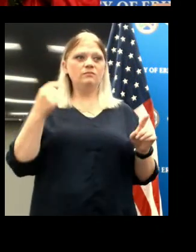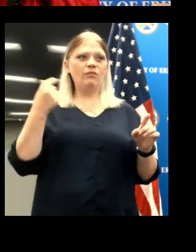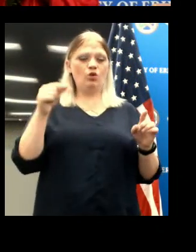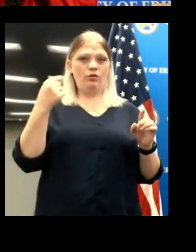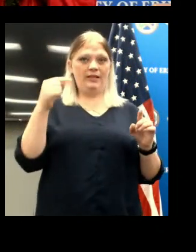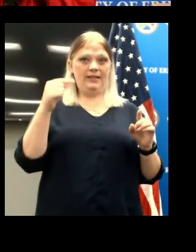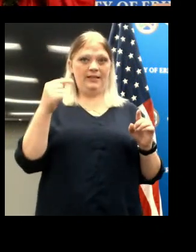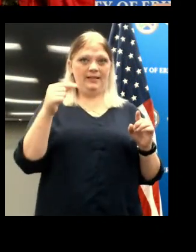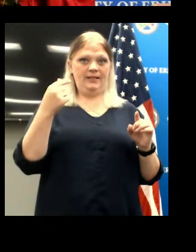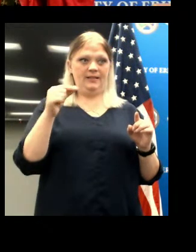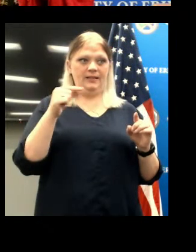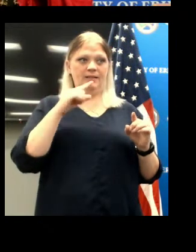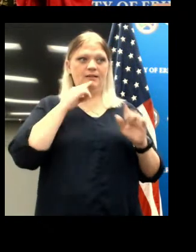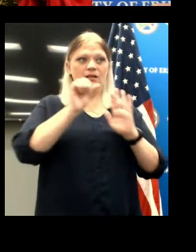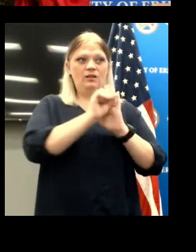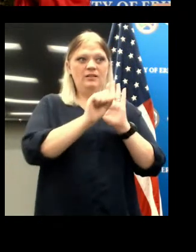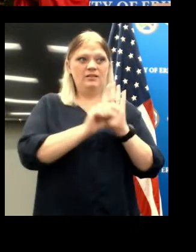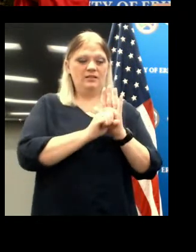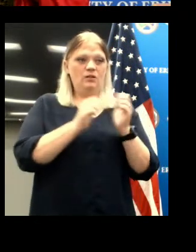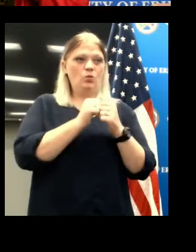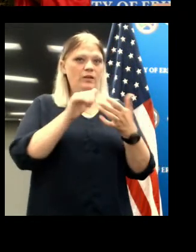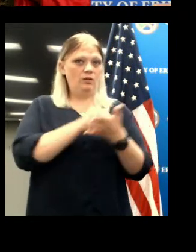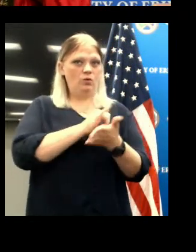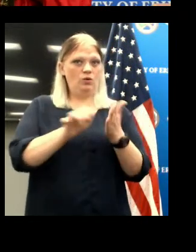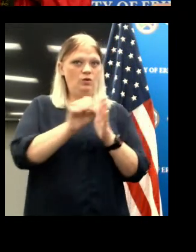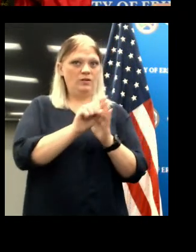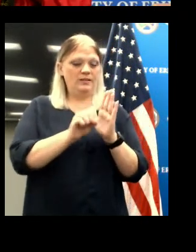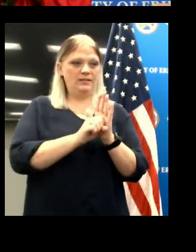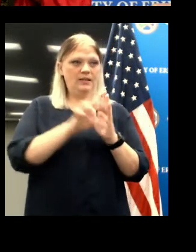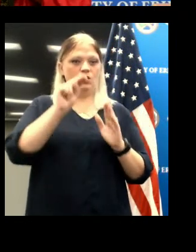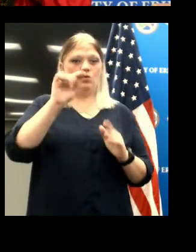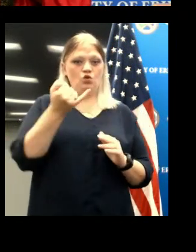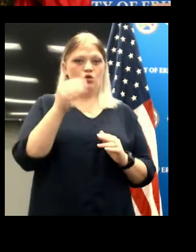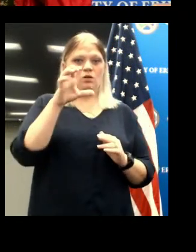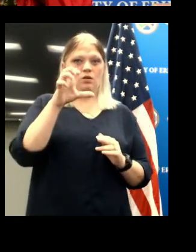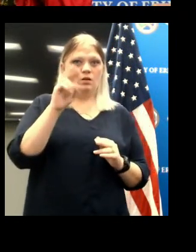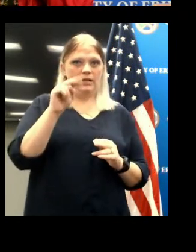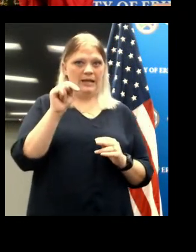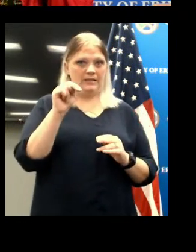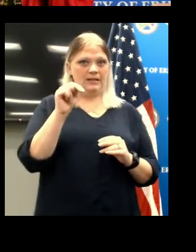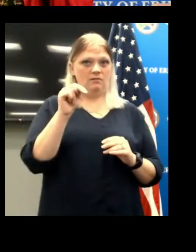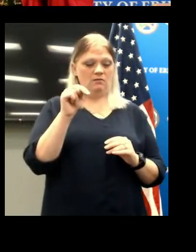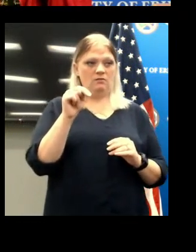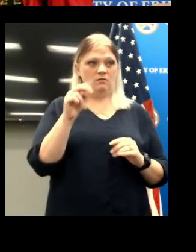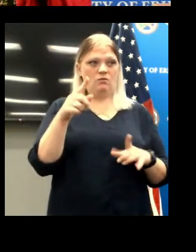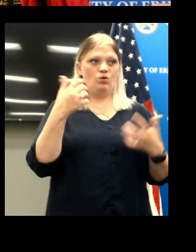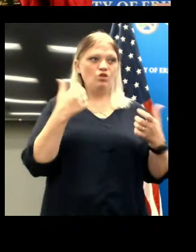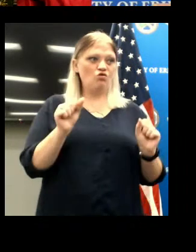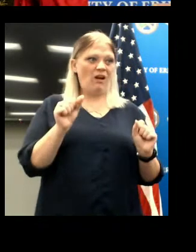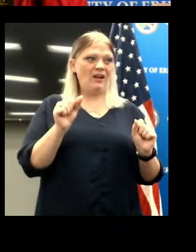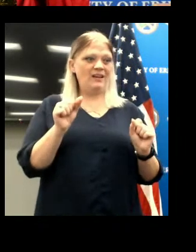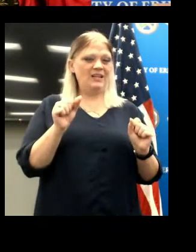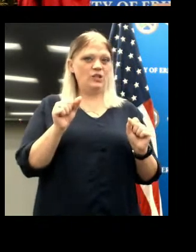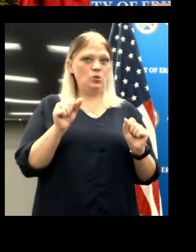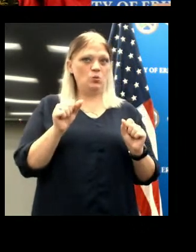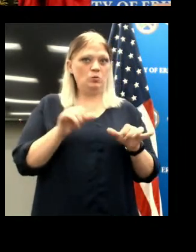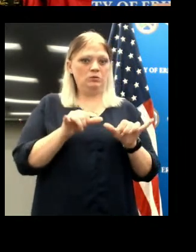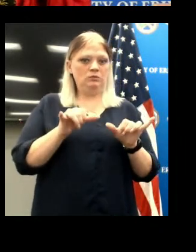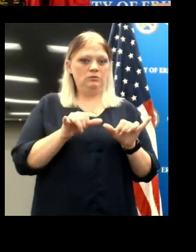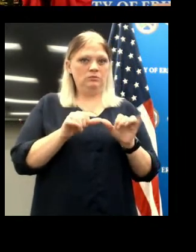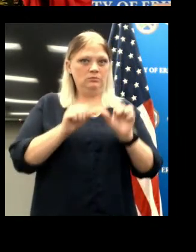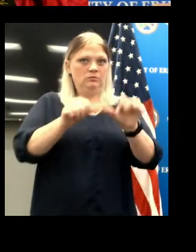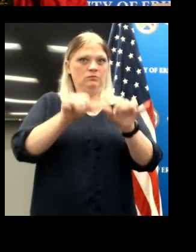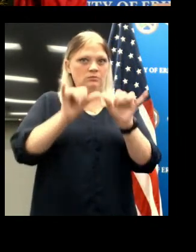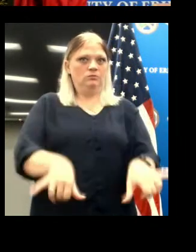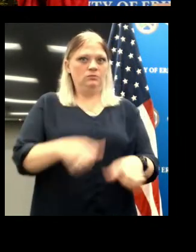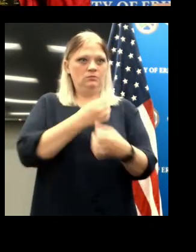the states that are with New York State, New Jersey, and Connecticut, that where we're trying to stay safe, and we're